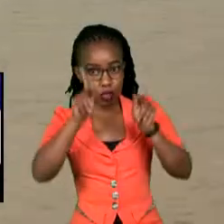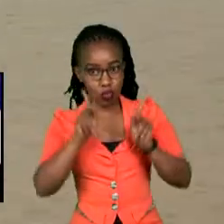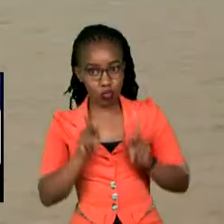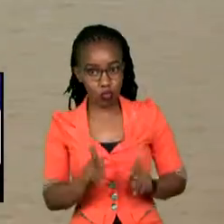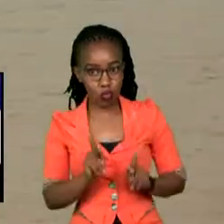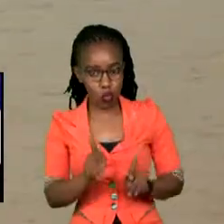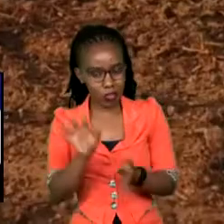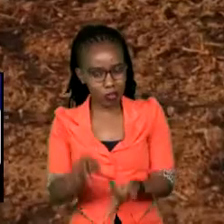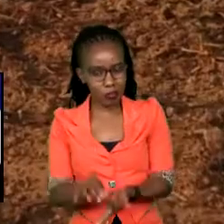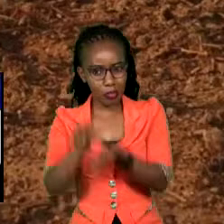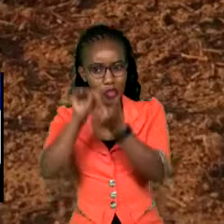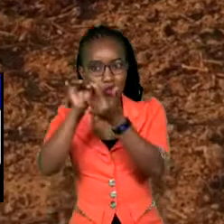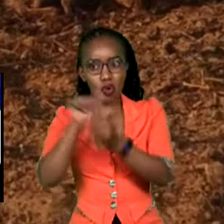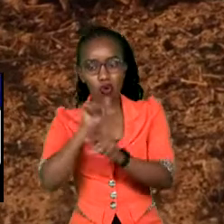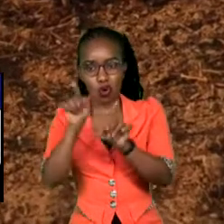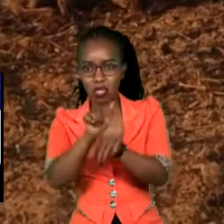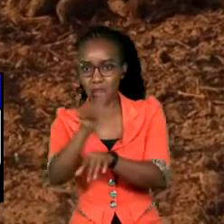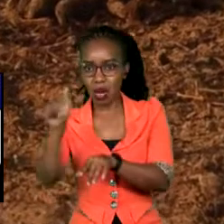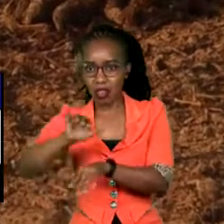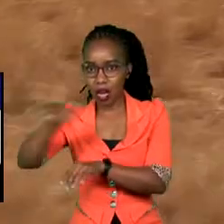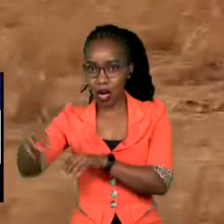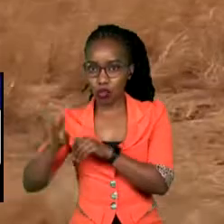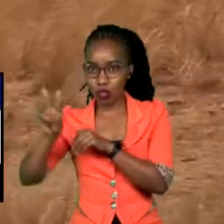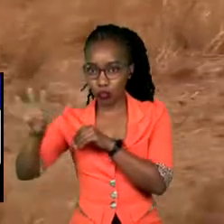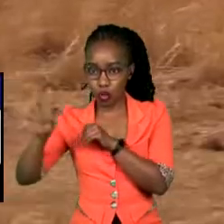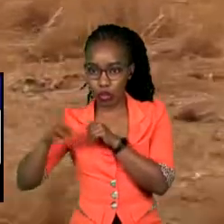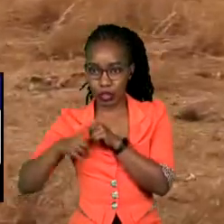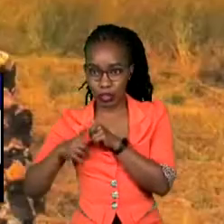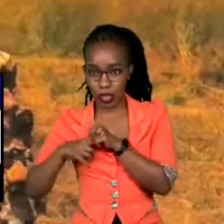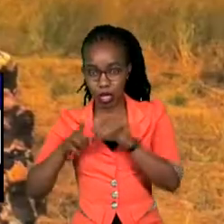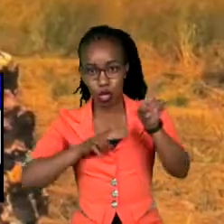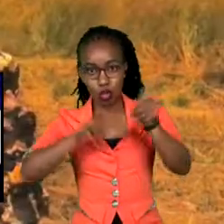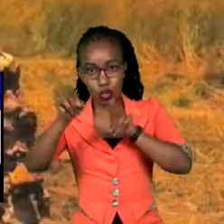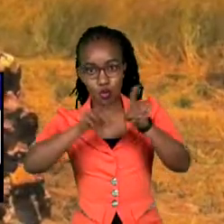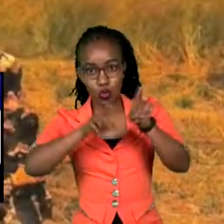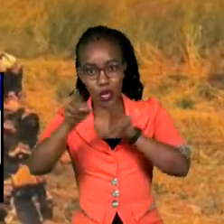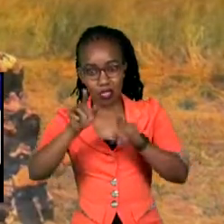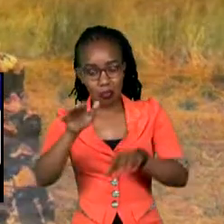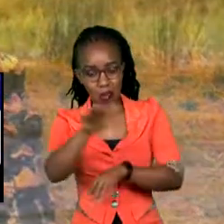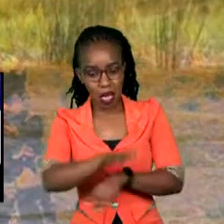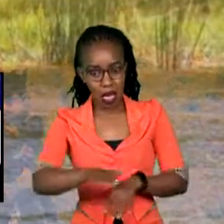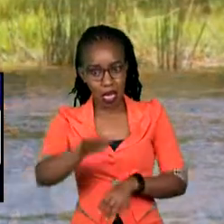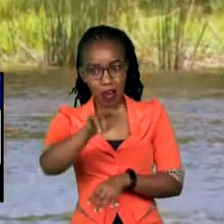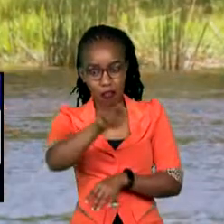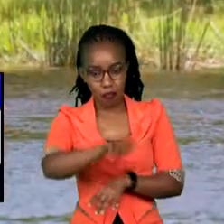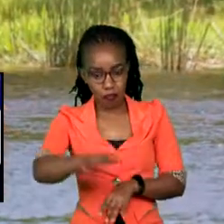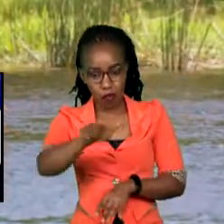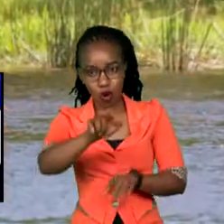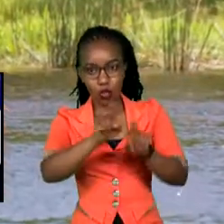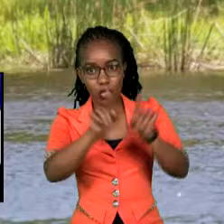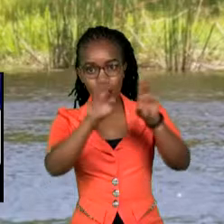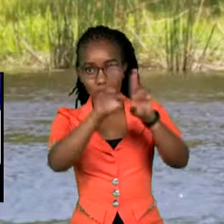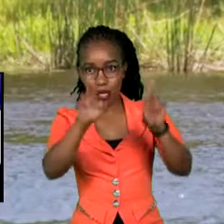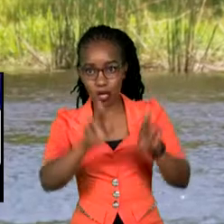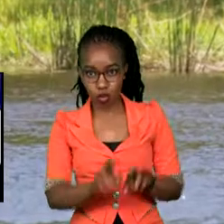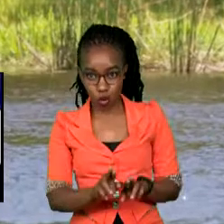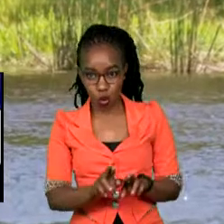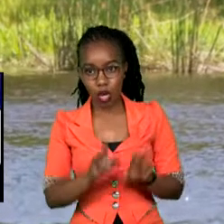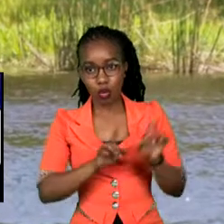stood out from the 46 others, making it the ultimate tourism destination for both local and international